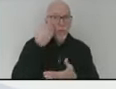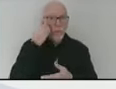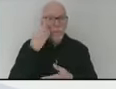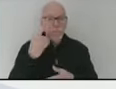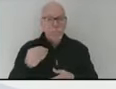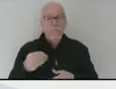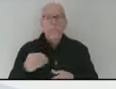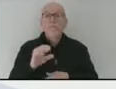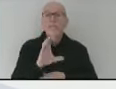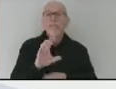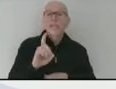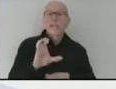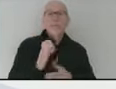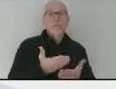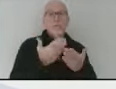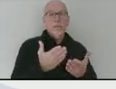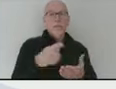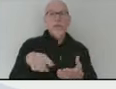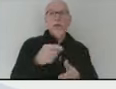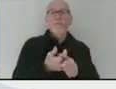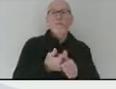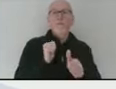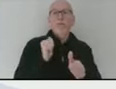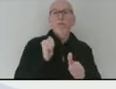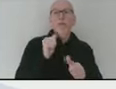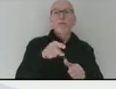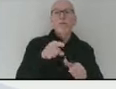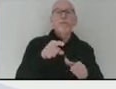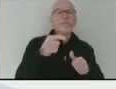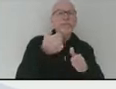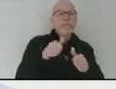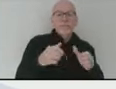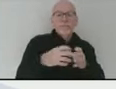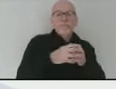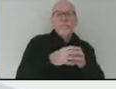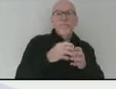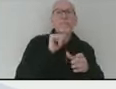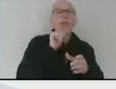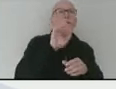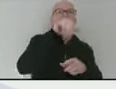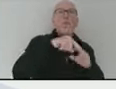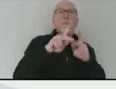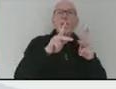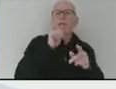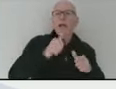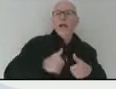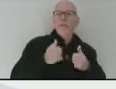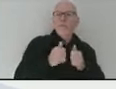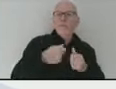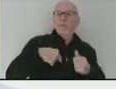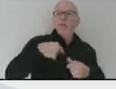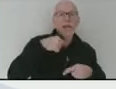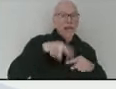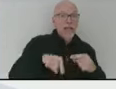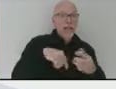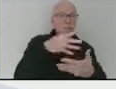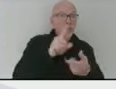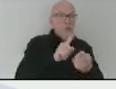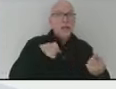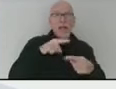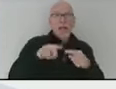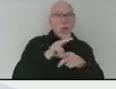The CDC recommends that you avoid indoor settings with people who don't live where you cannot socially distance or wear a